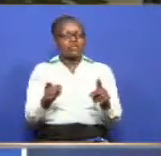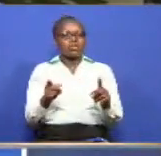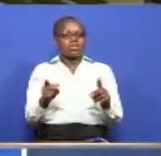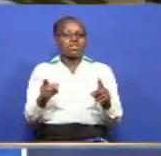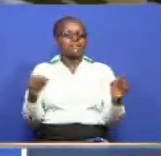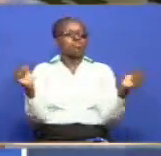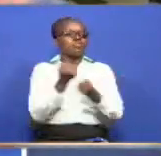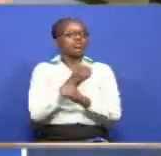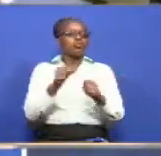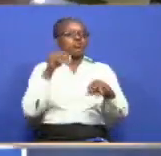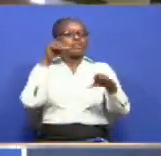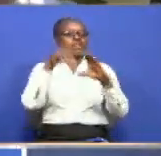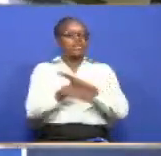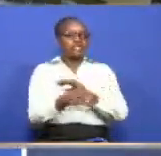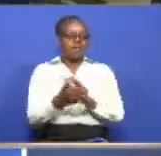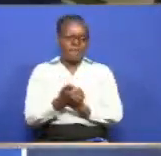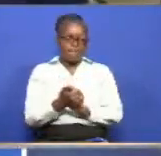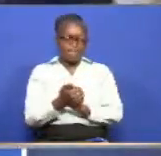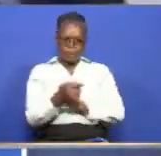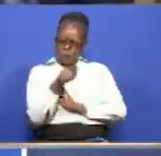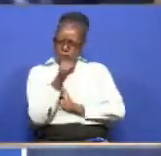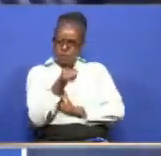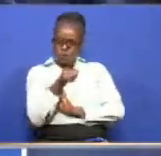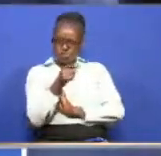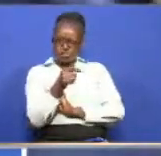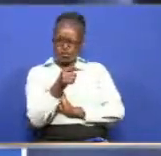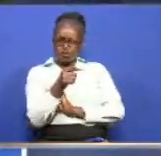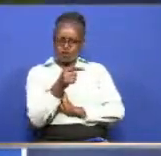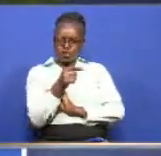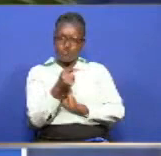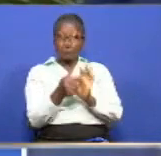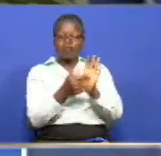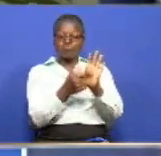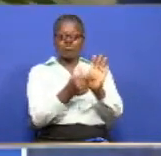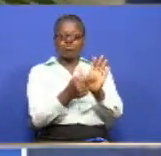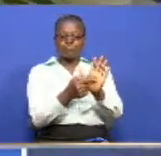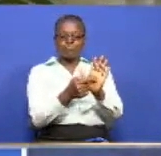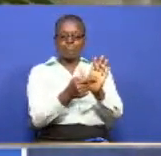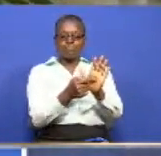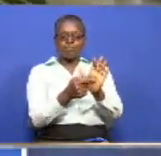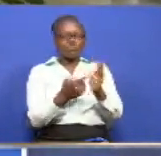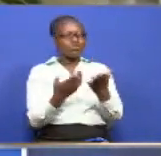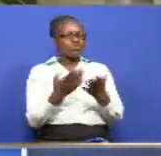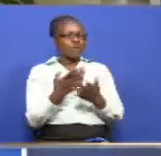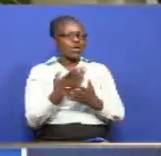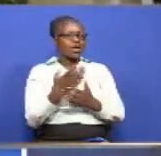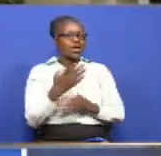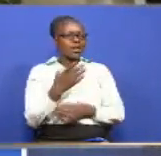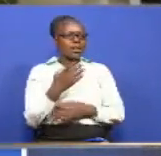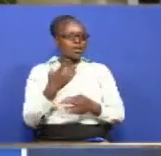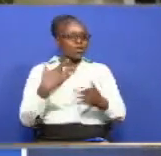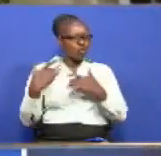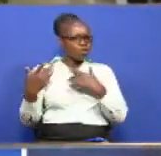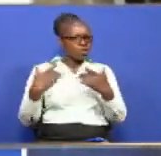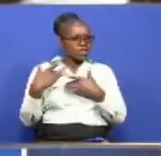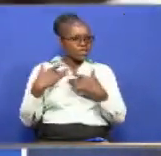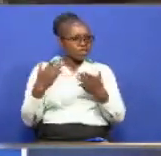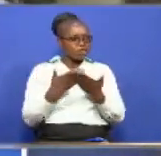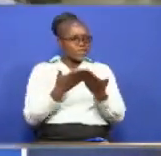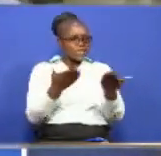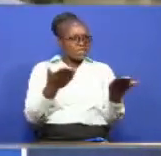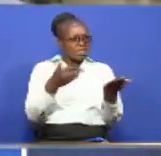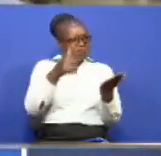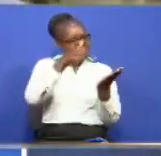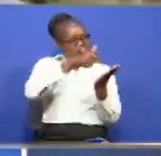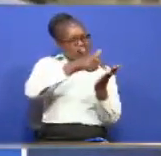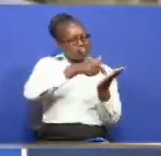And you have expressed reservations with this motion, that the content of this